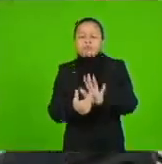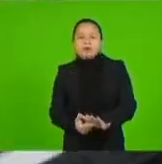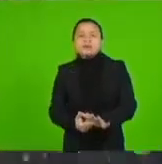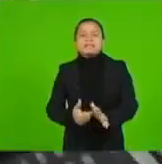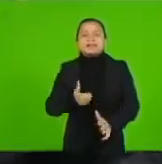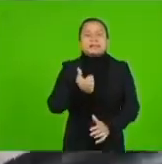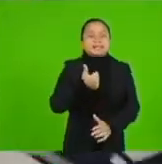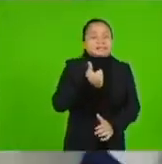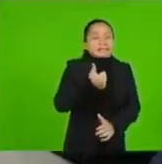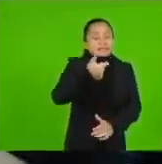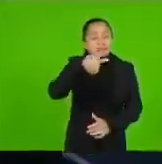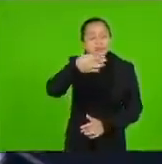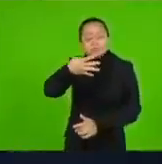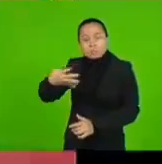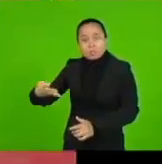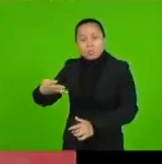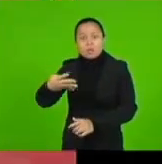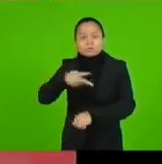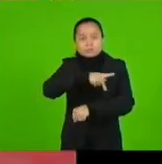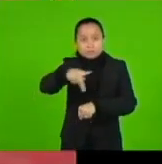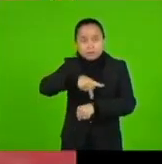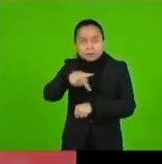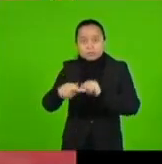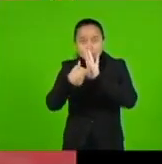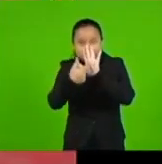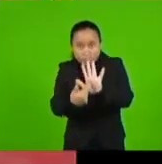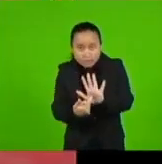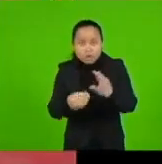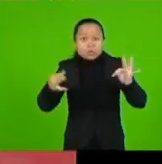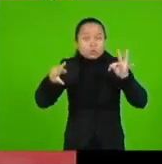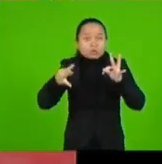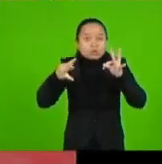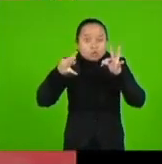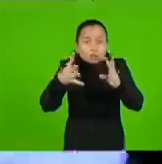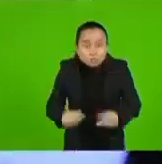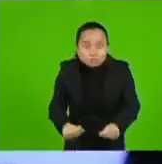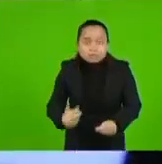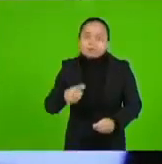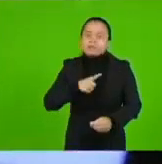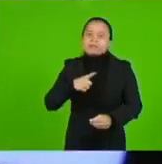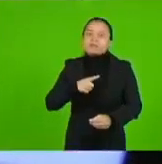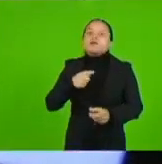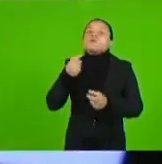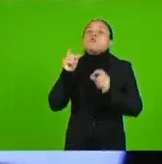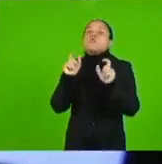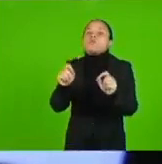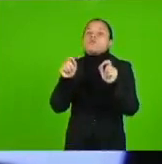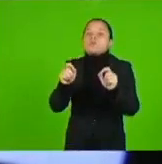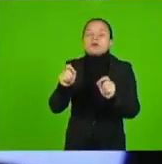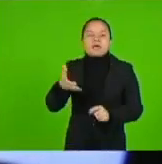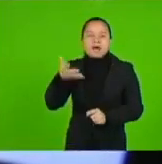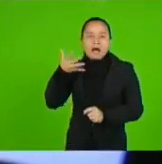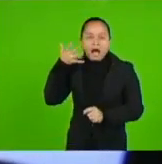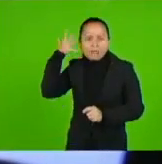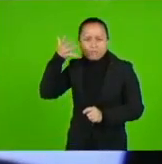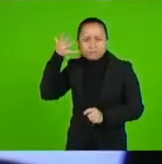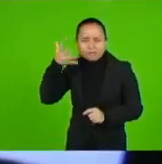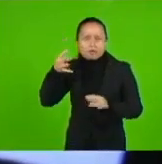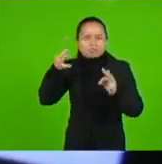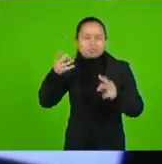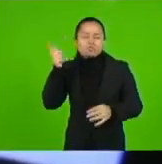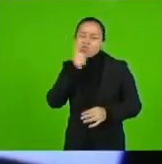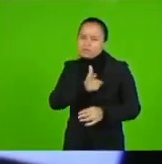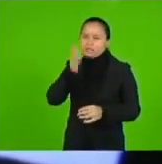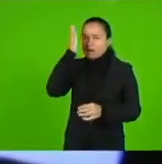listening in 164 countries, and a digital platform so that everyone may be access to the message and